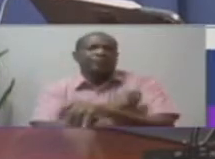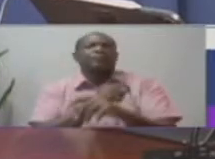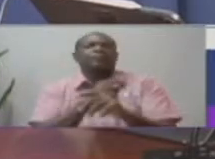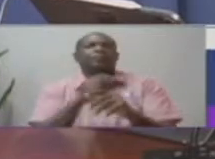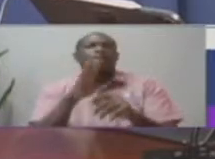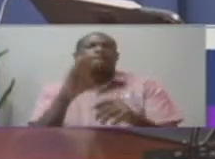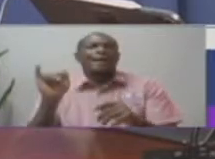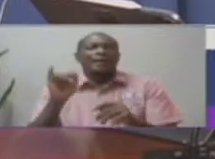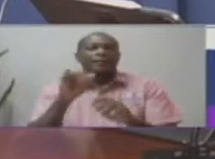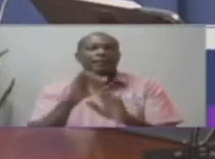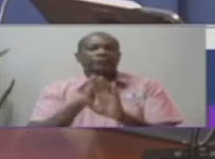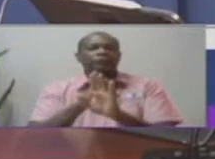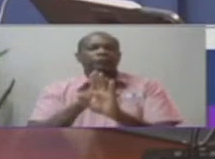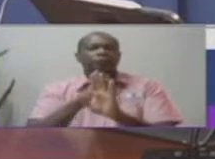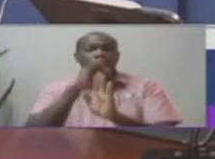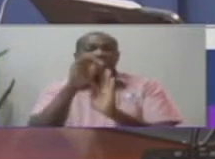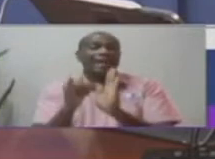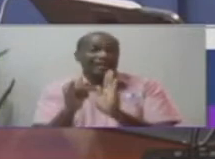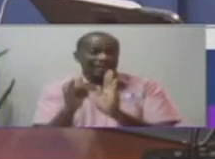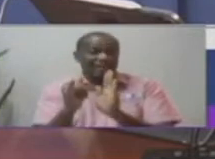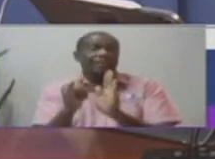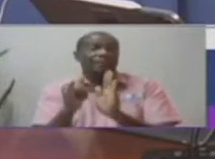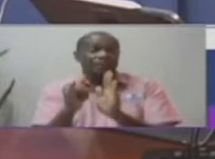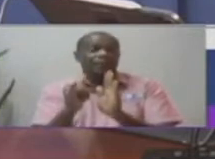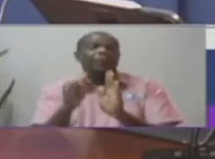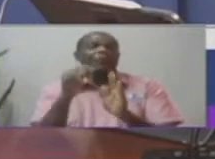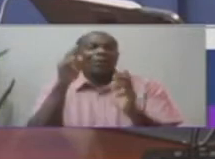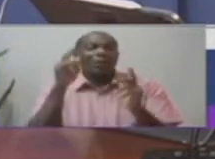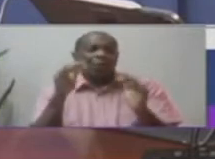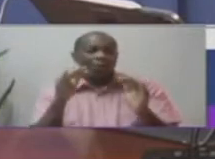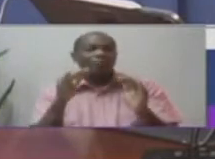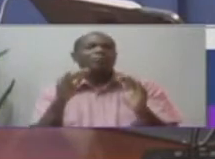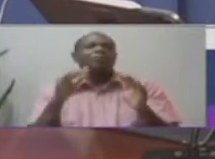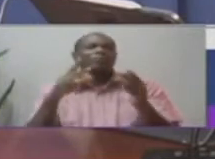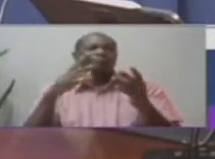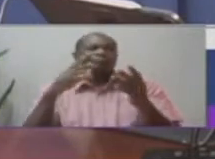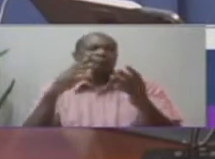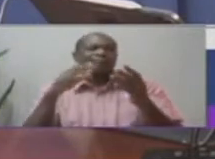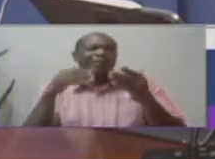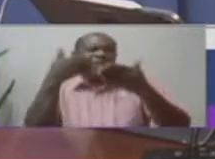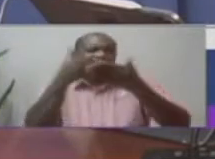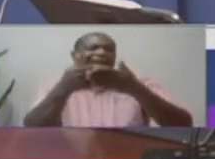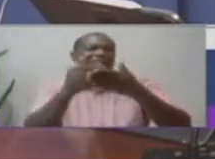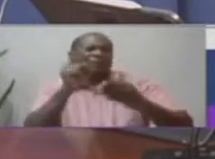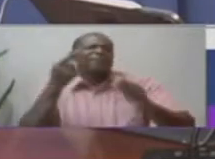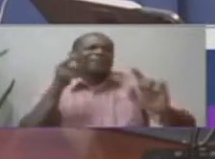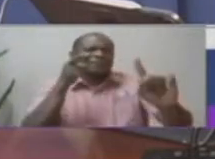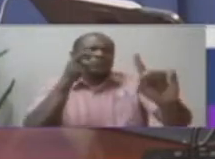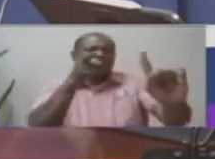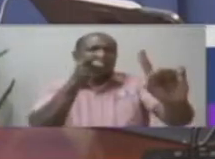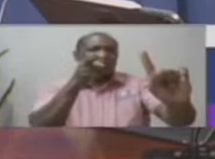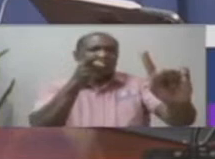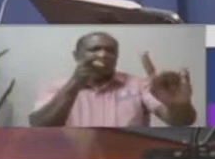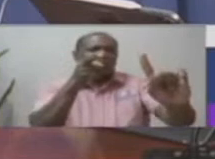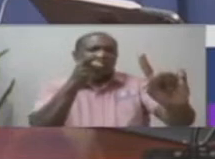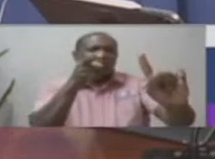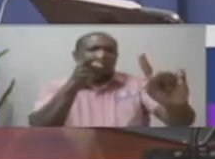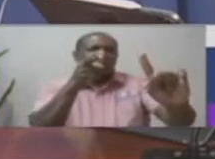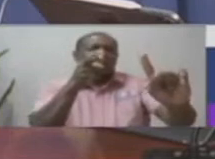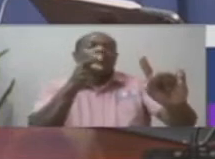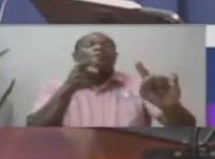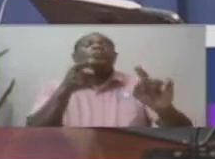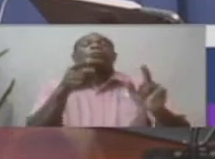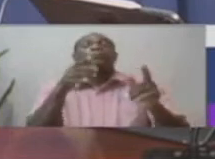message, as Dr. Trotman has said, and which we would like to reiterate, when you are called for your second dose,